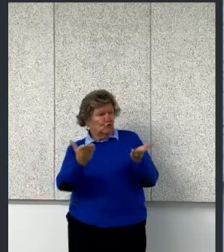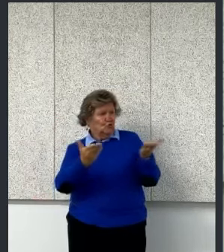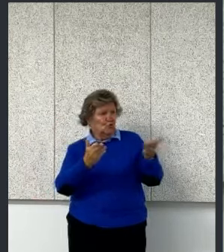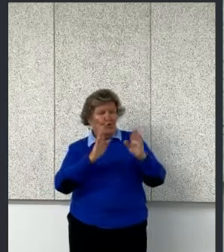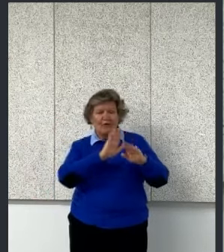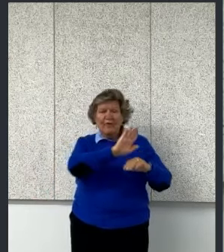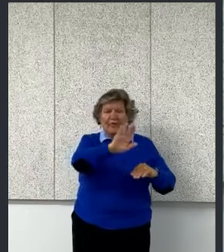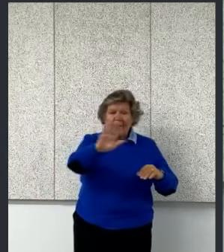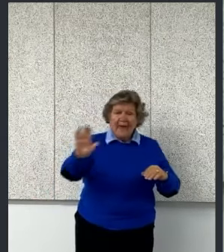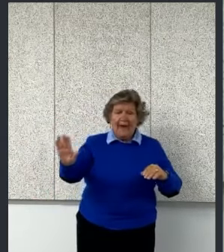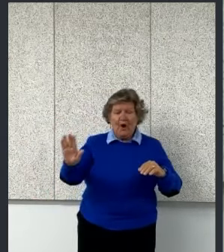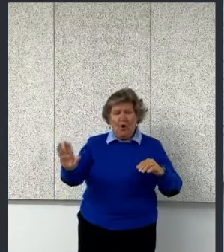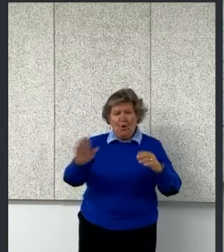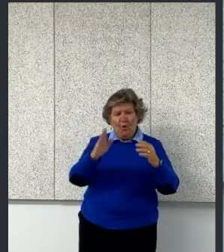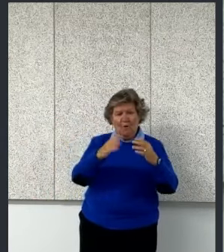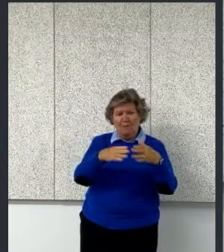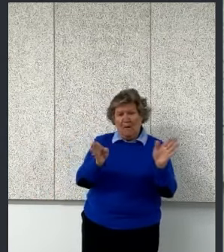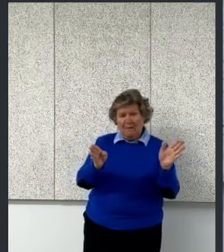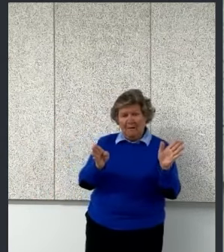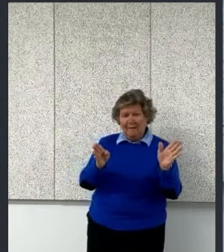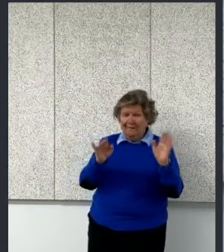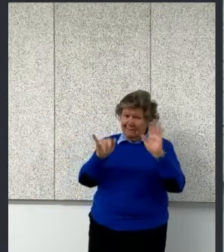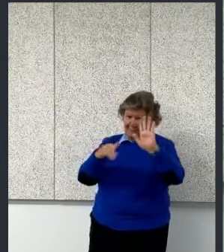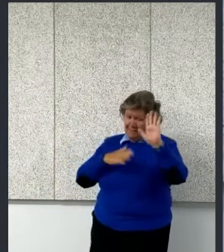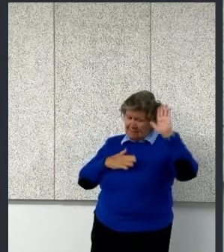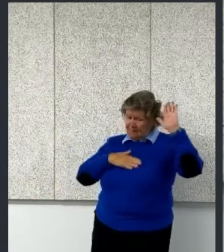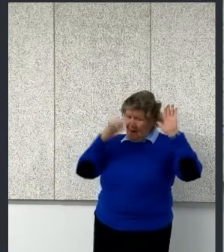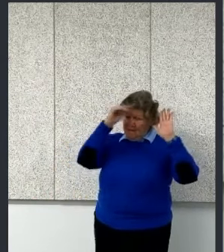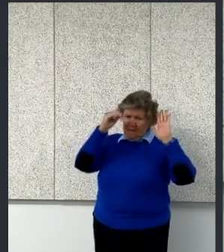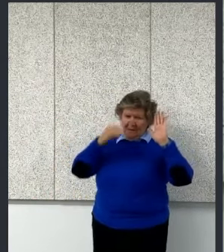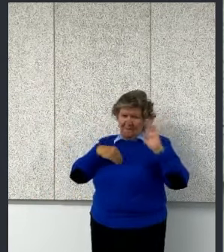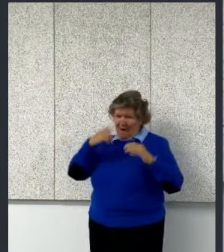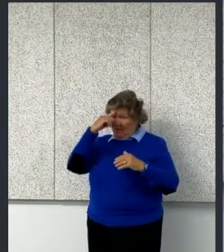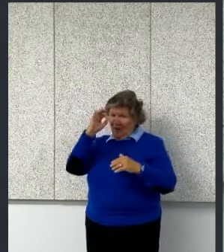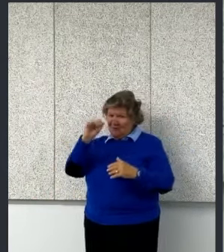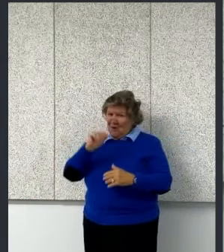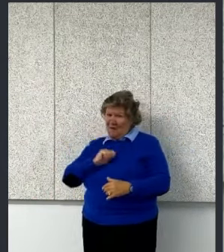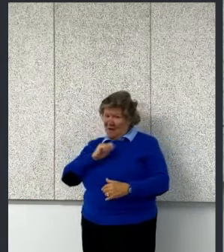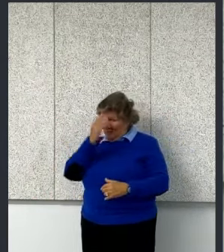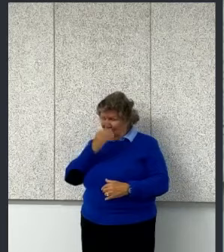public? This is just my opinion. My thoughts are my own.